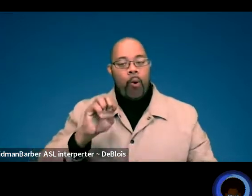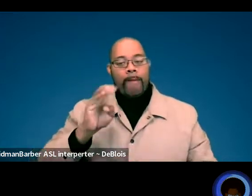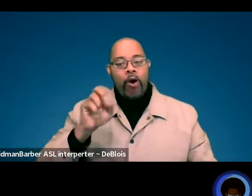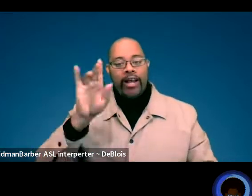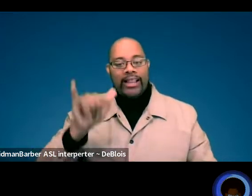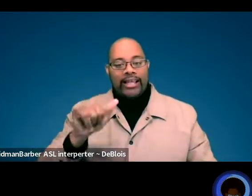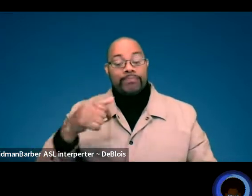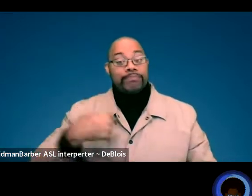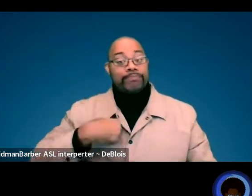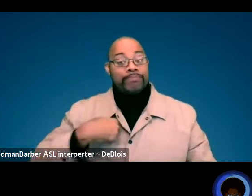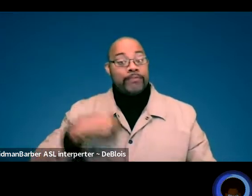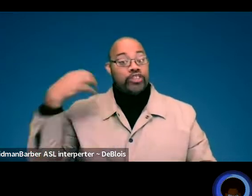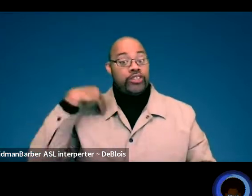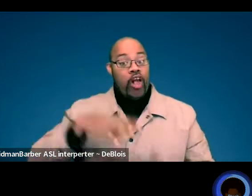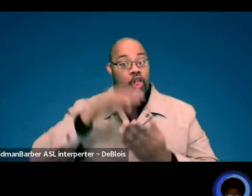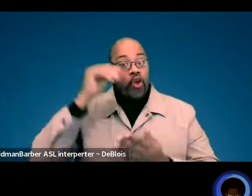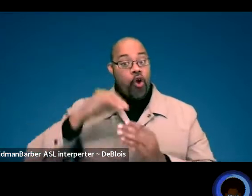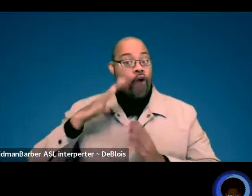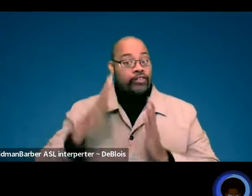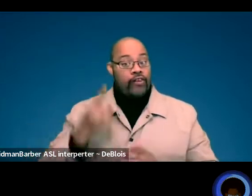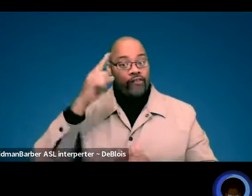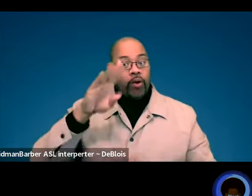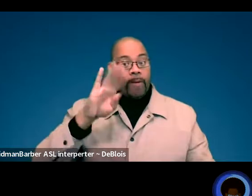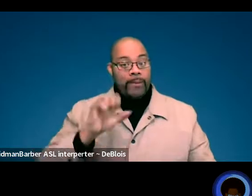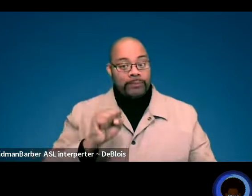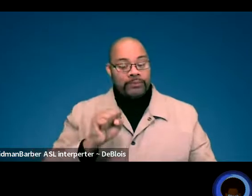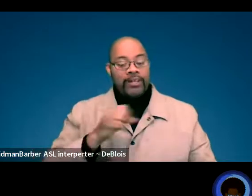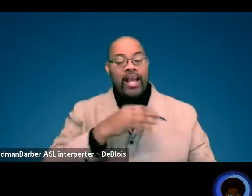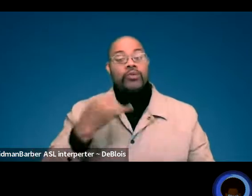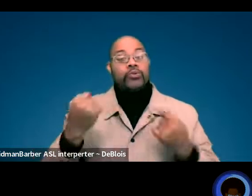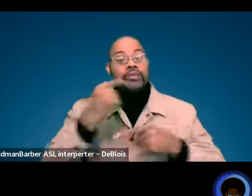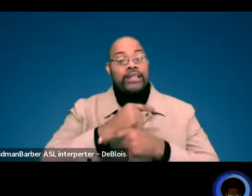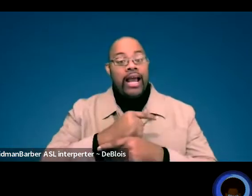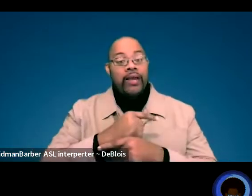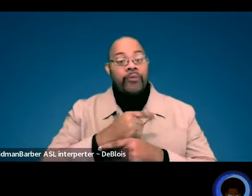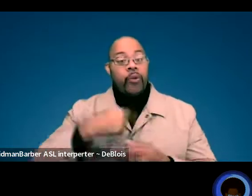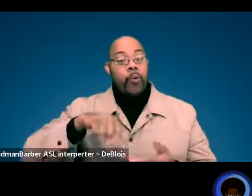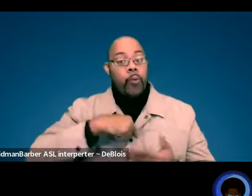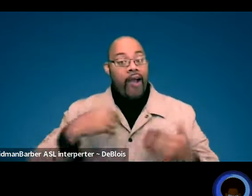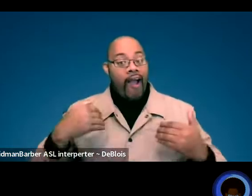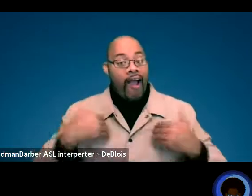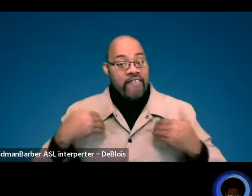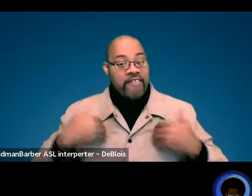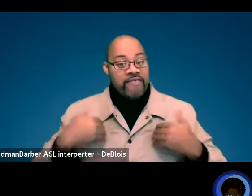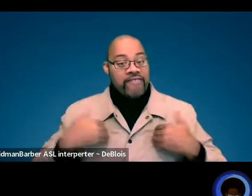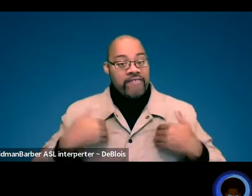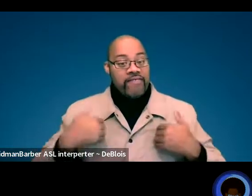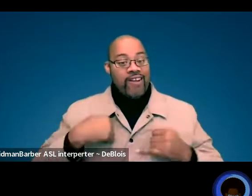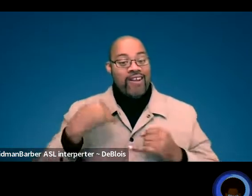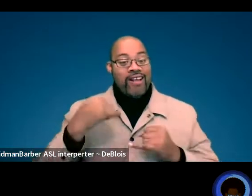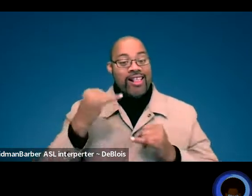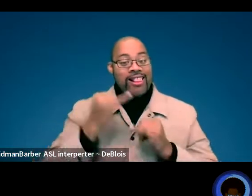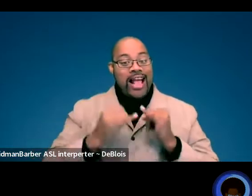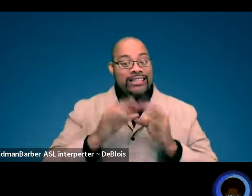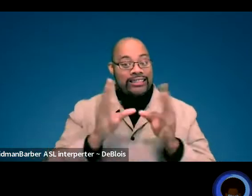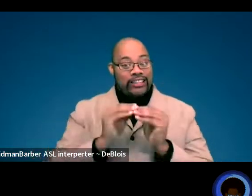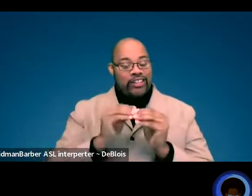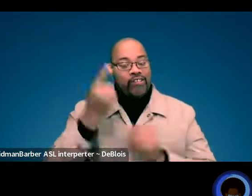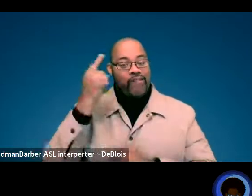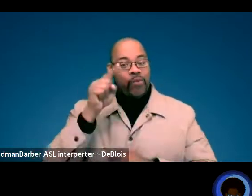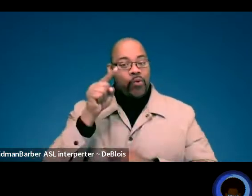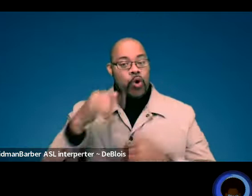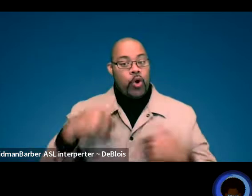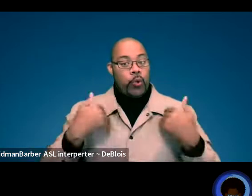and I am the Chief Learning Officer for BIMS. And today we have our last session for